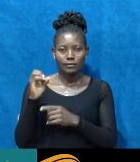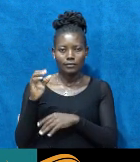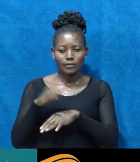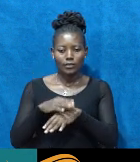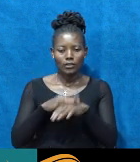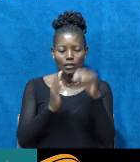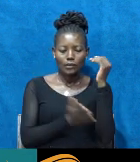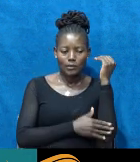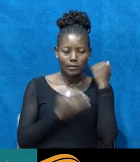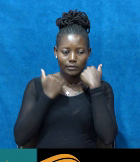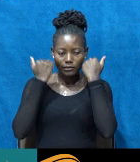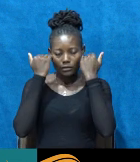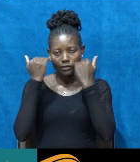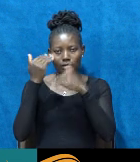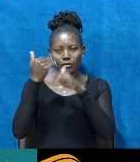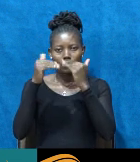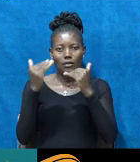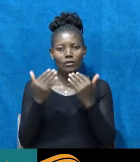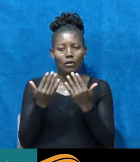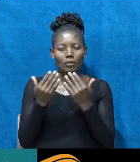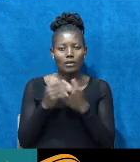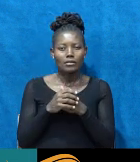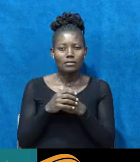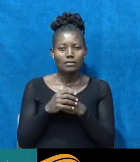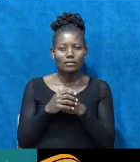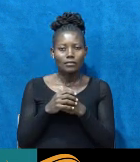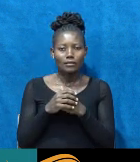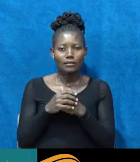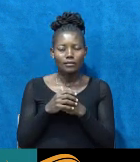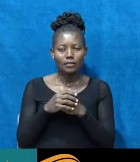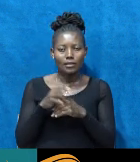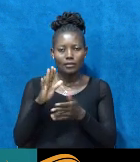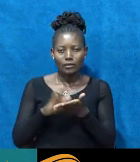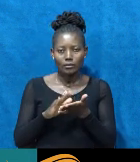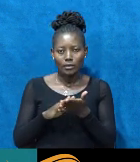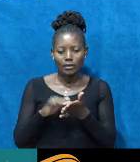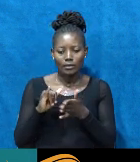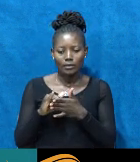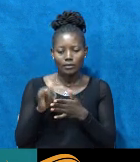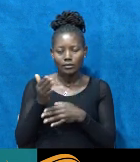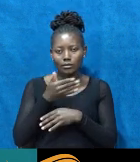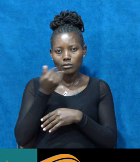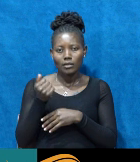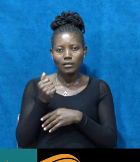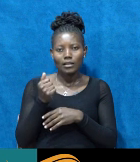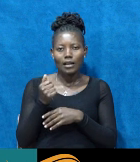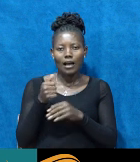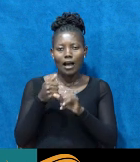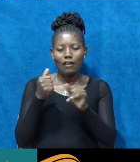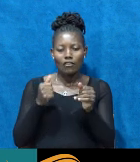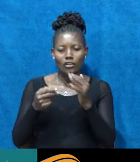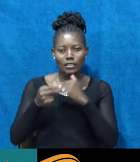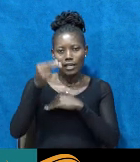to performance, it is recommended that athletes stay away from highly refined foods,